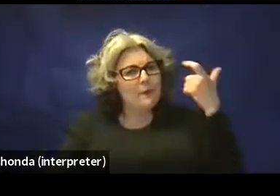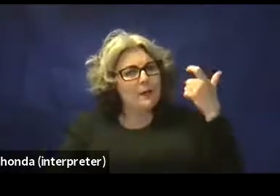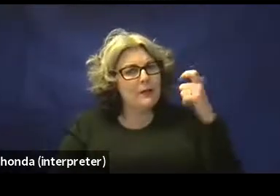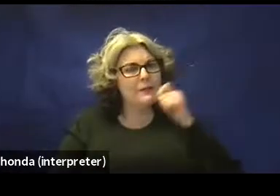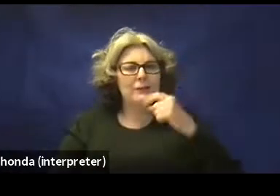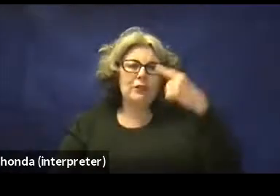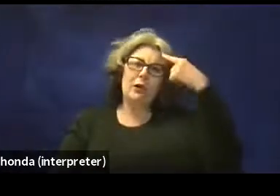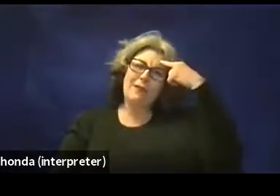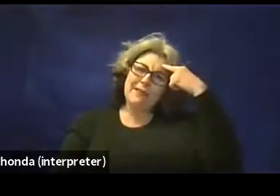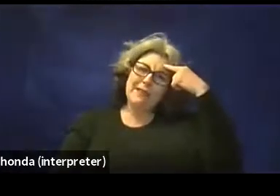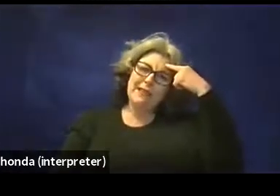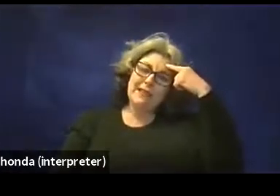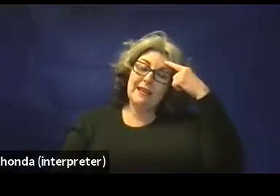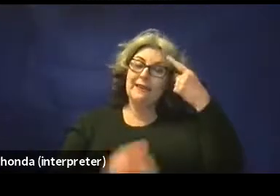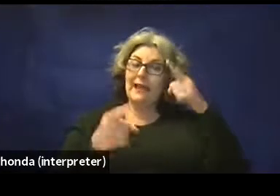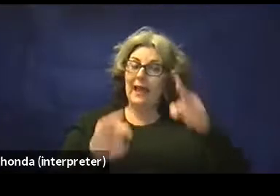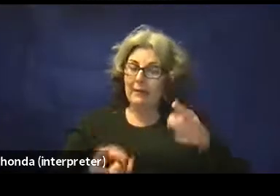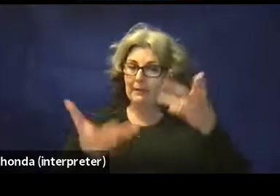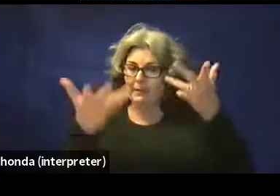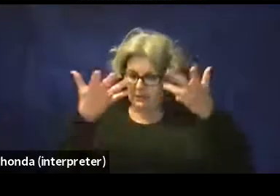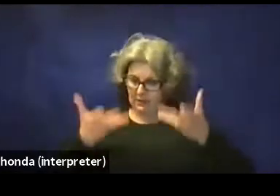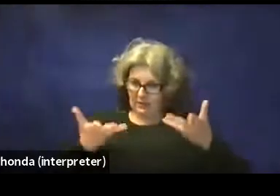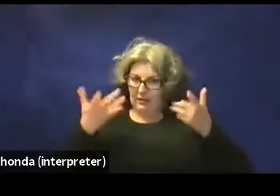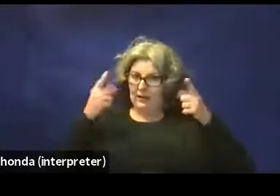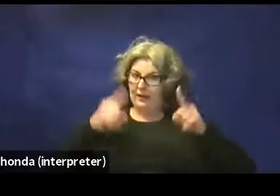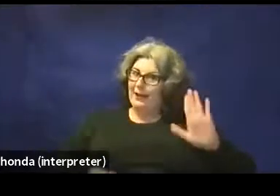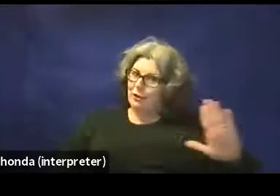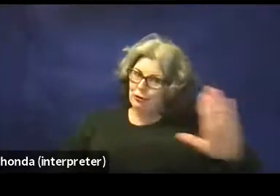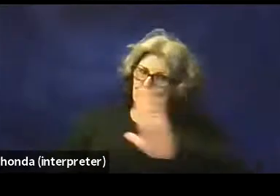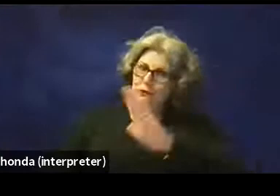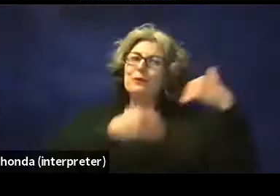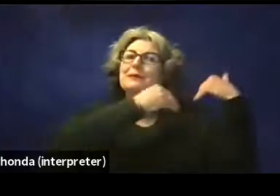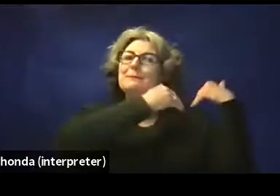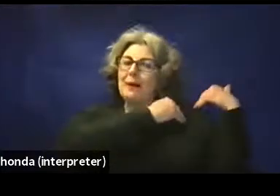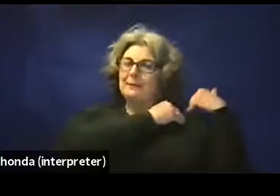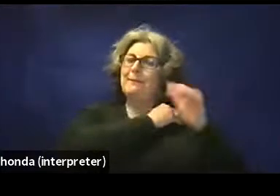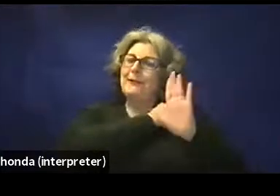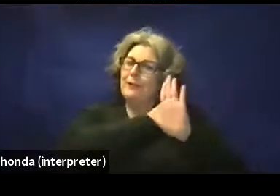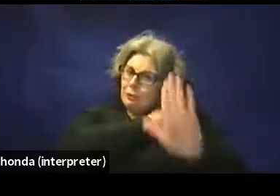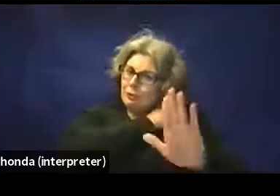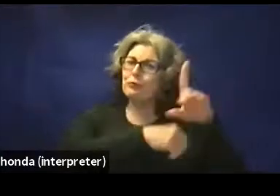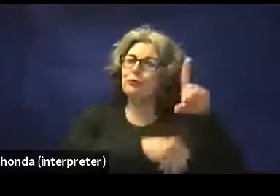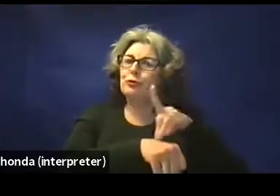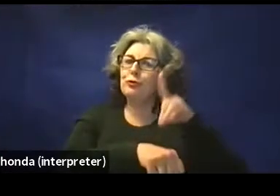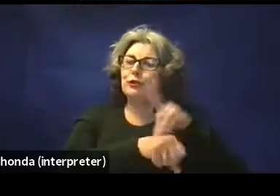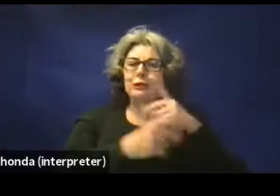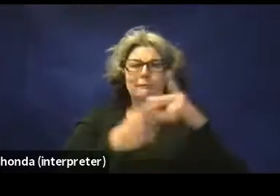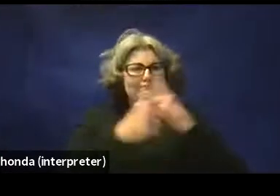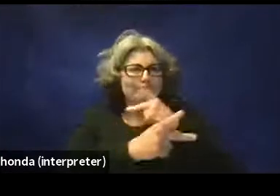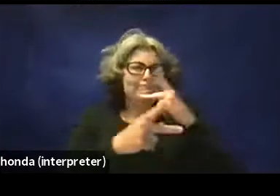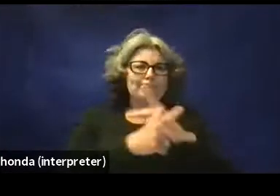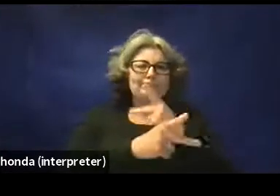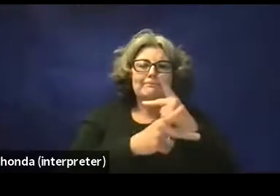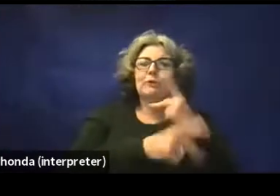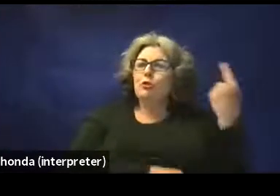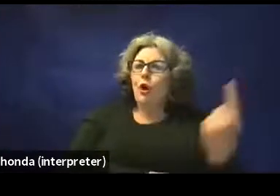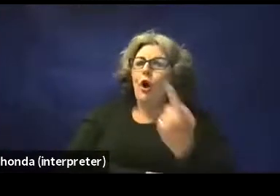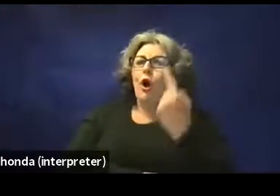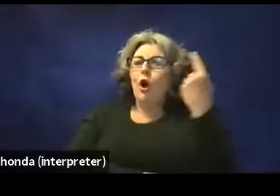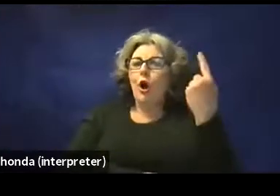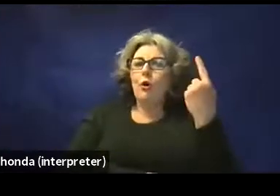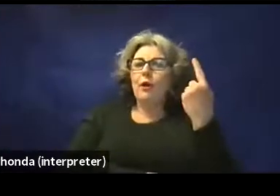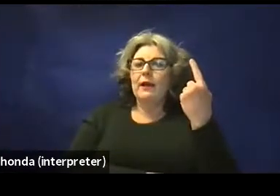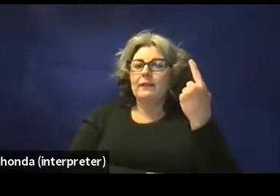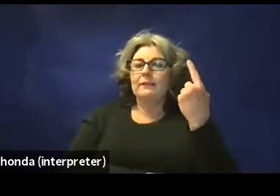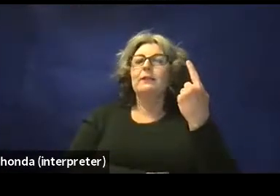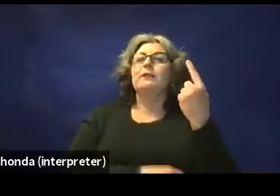think about it and it falls in your lap, it is your responsibility. It's your duty to figure out how to always stand in a